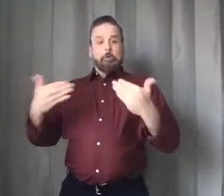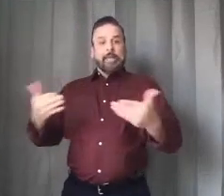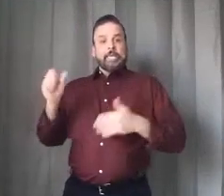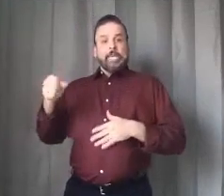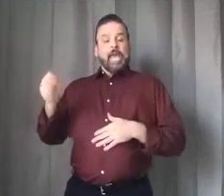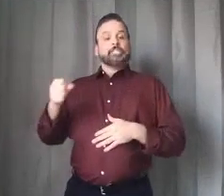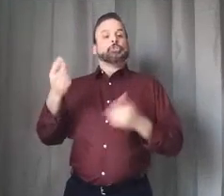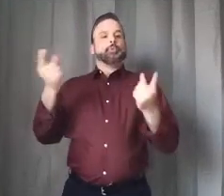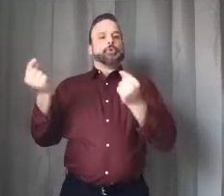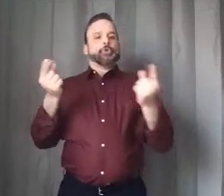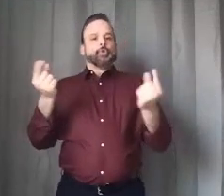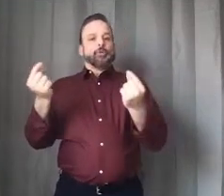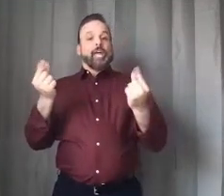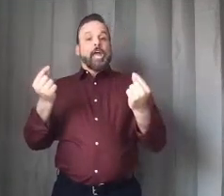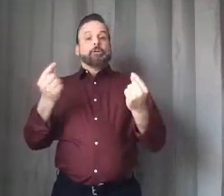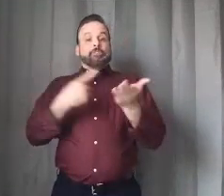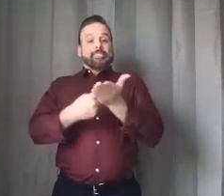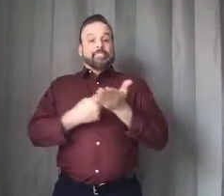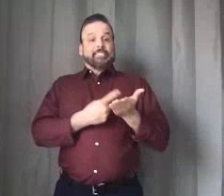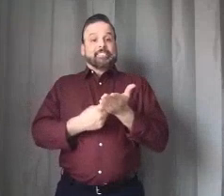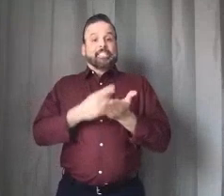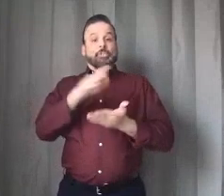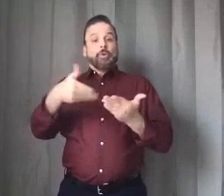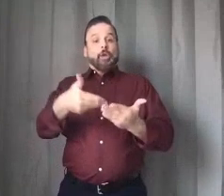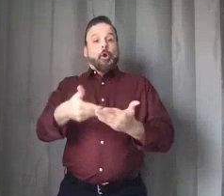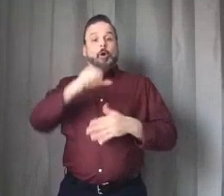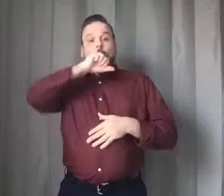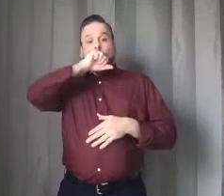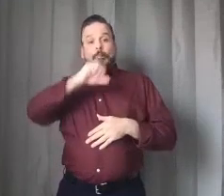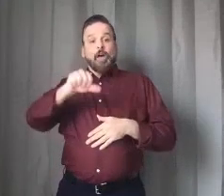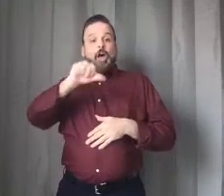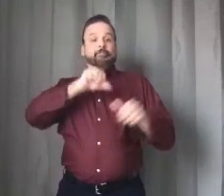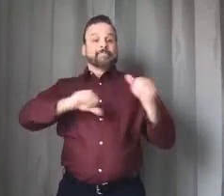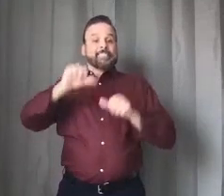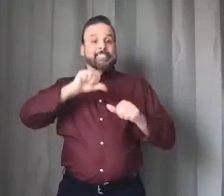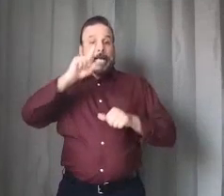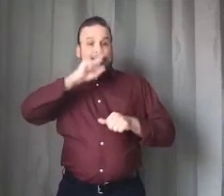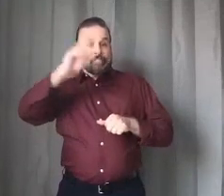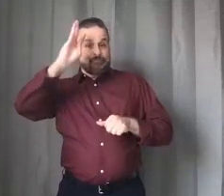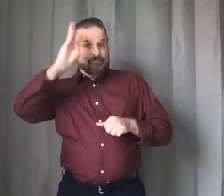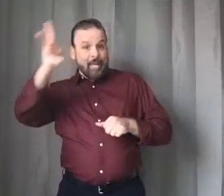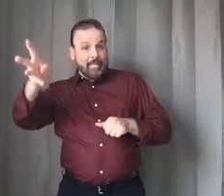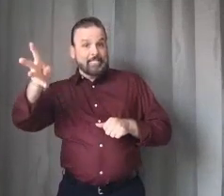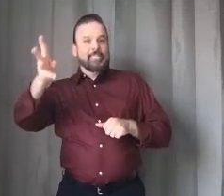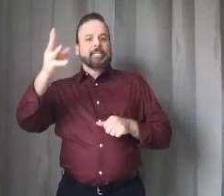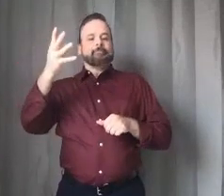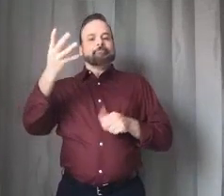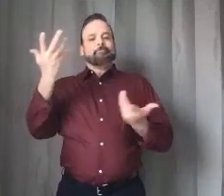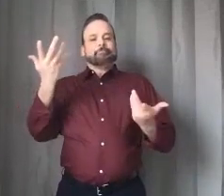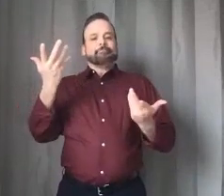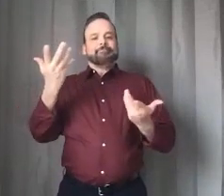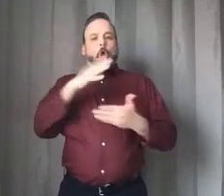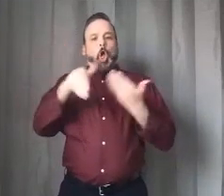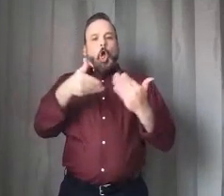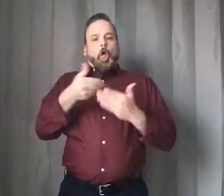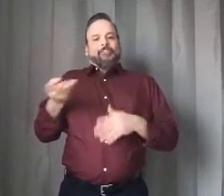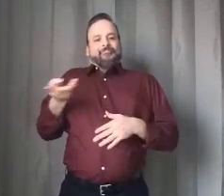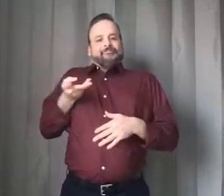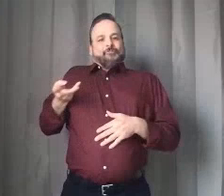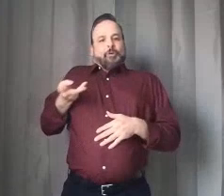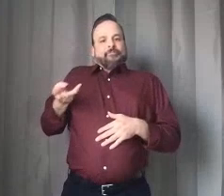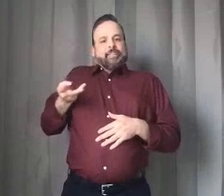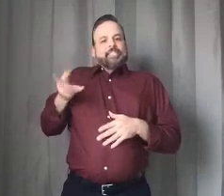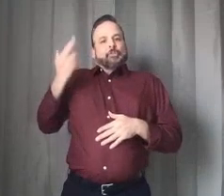Yeah. So what we're gonna talk about now, because we all love science fiction and fantasy, and obviously that's why all four of us are in this